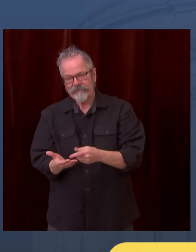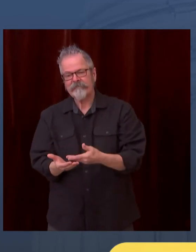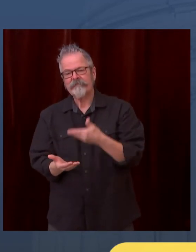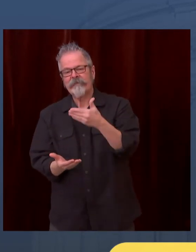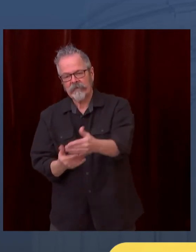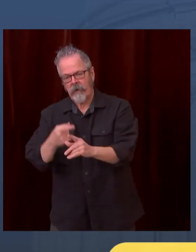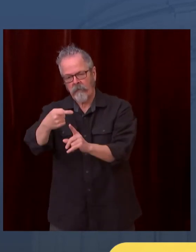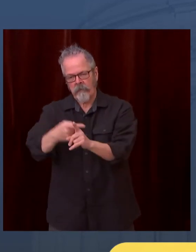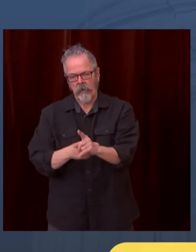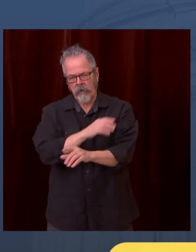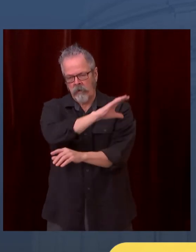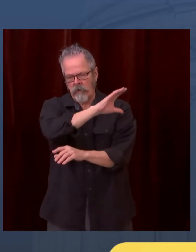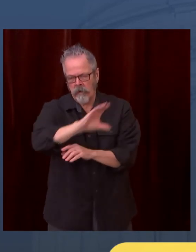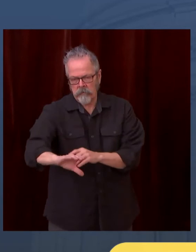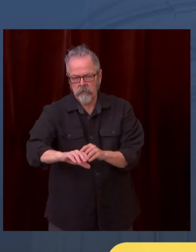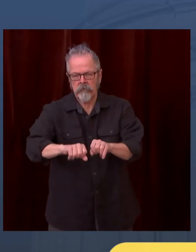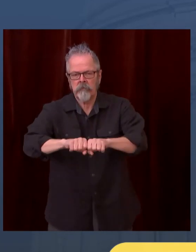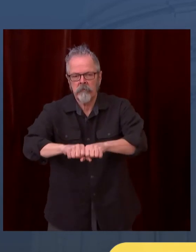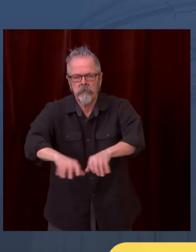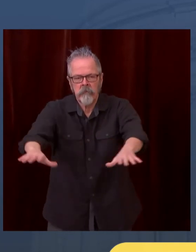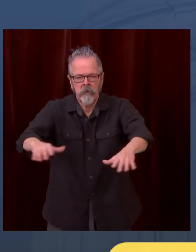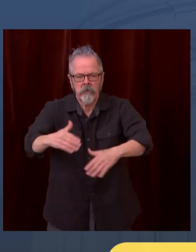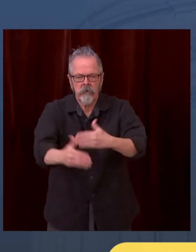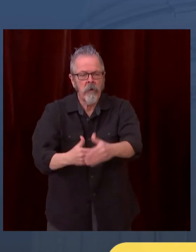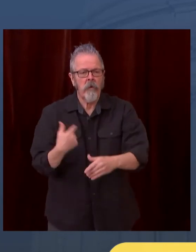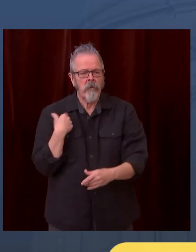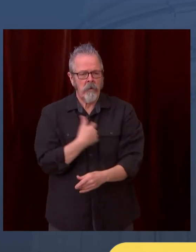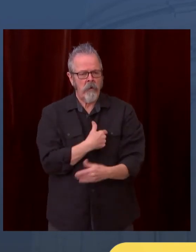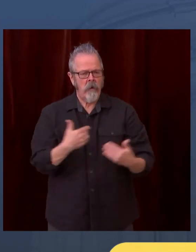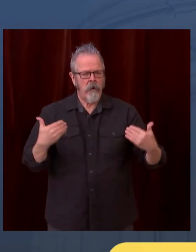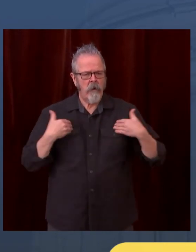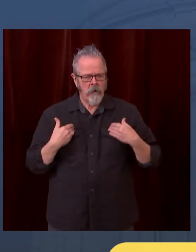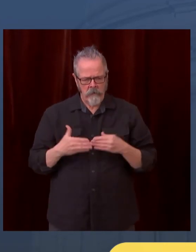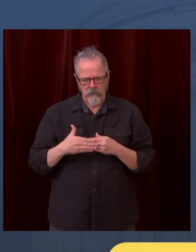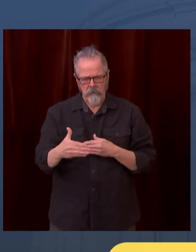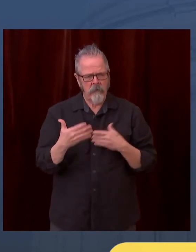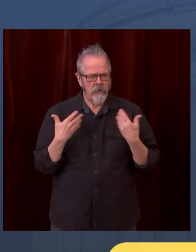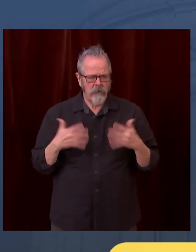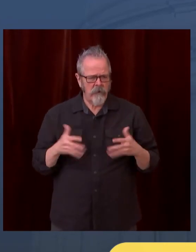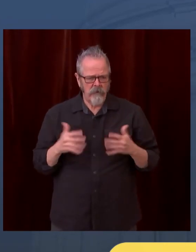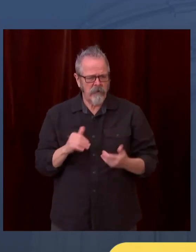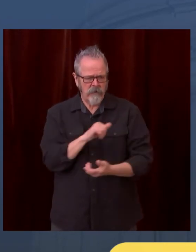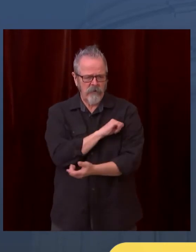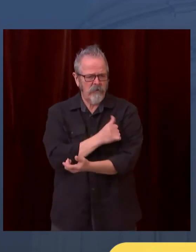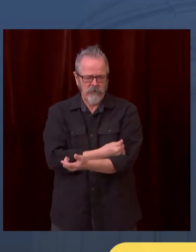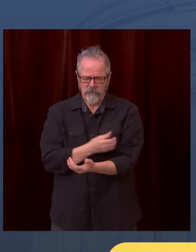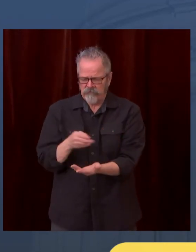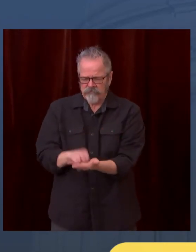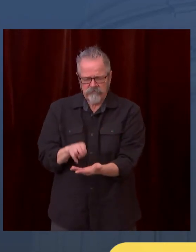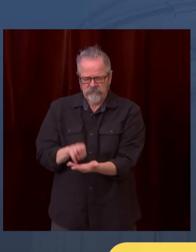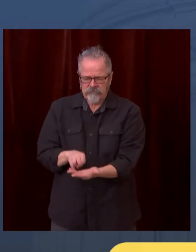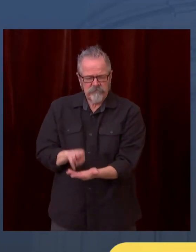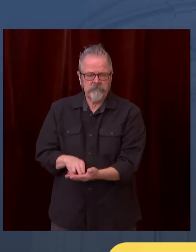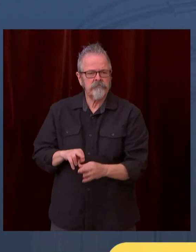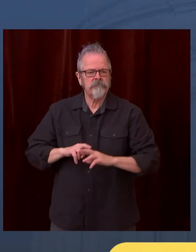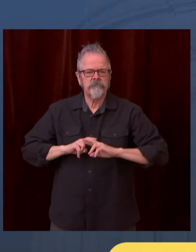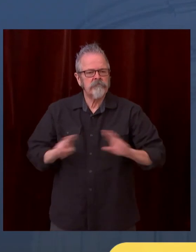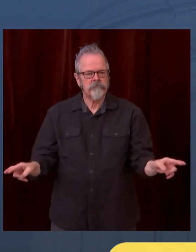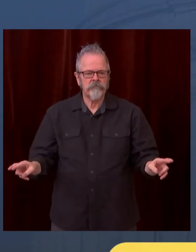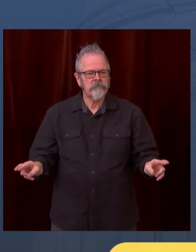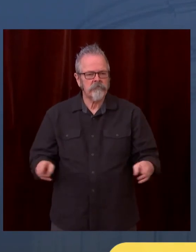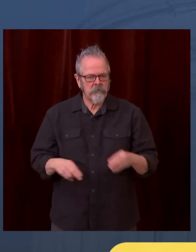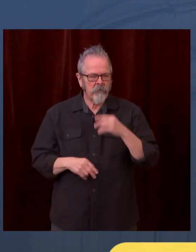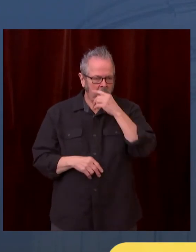So in answer to when the federal money actually gets into people's accounts, what's the best we can suggest,